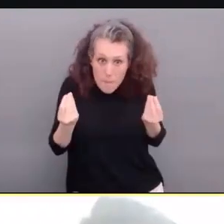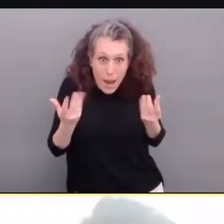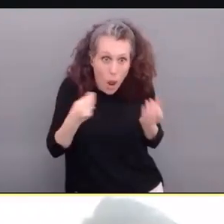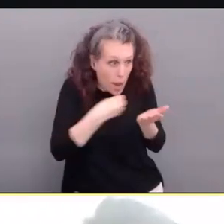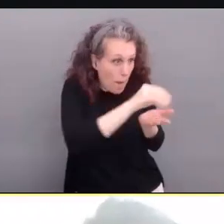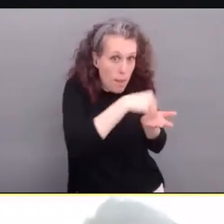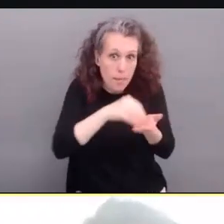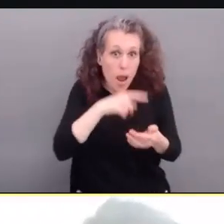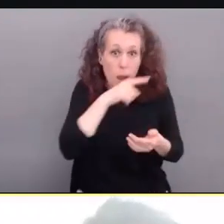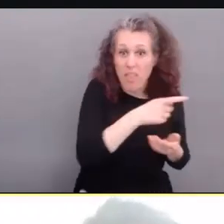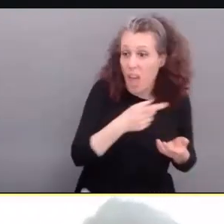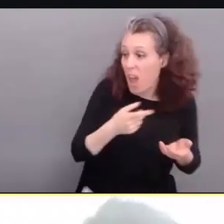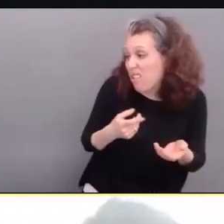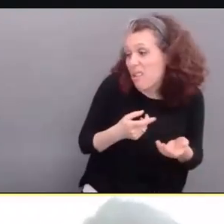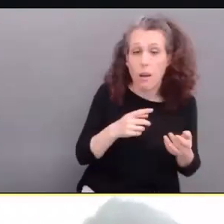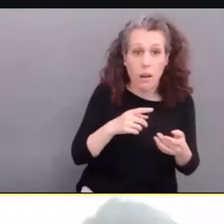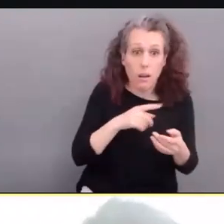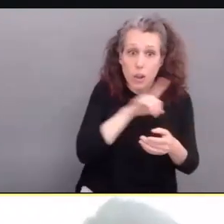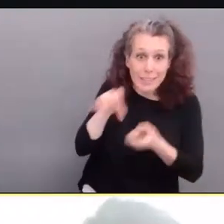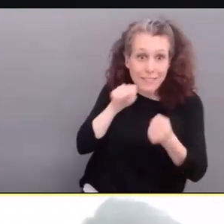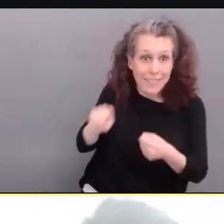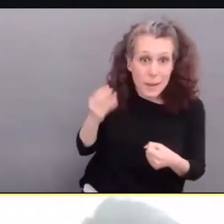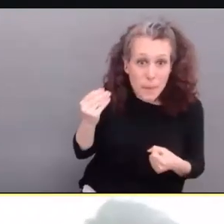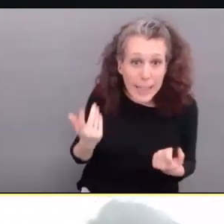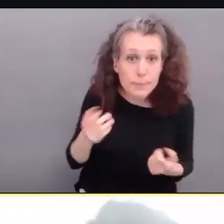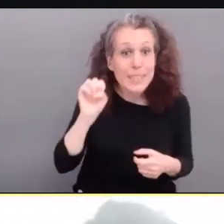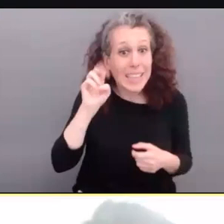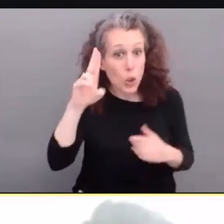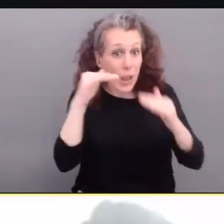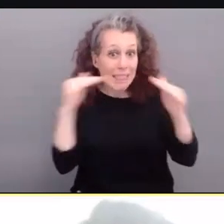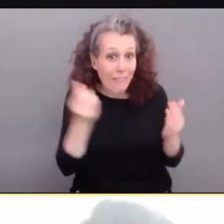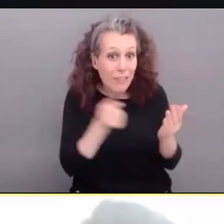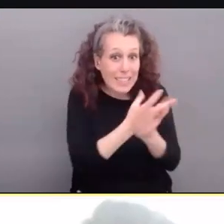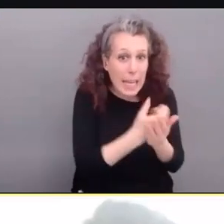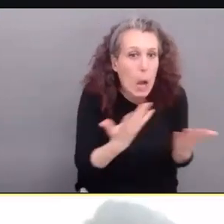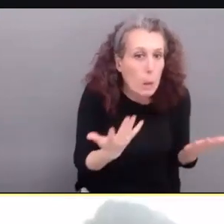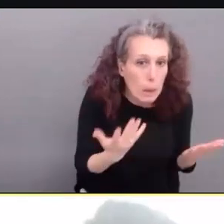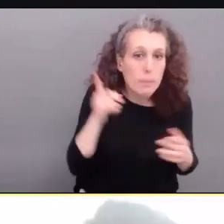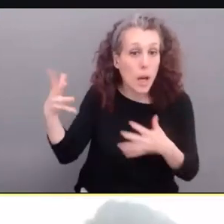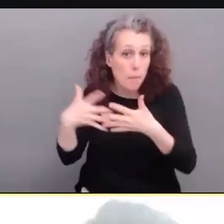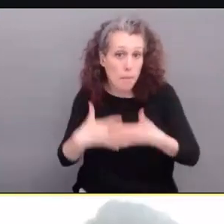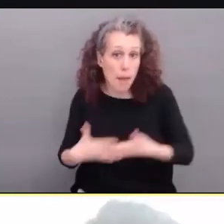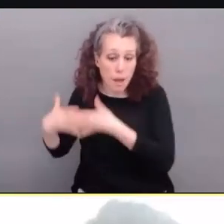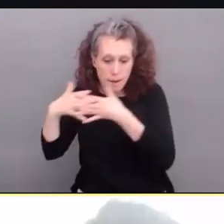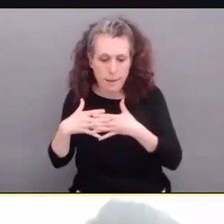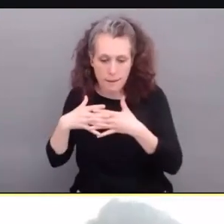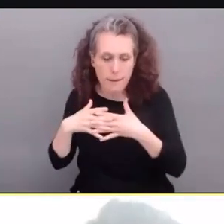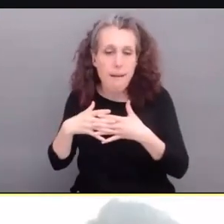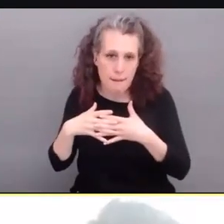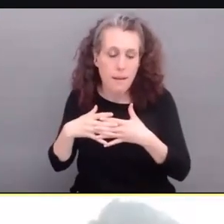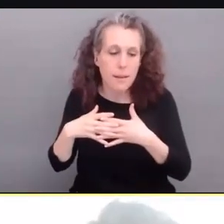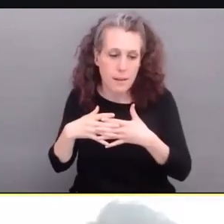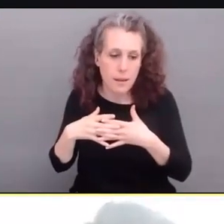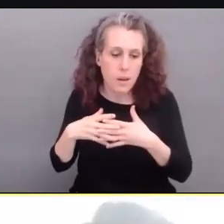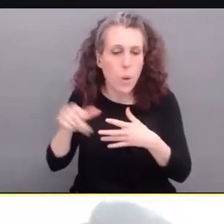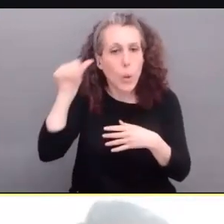not sure if there is data on EU level on this, but in the US, for example, it's assessed that